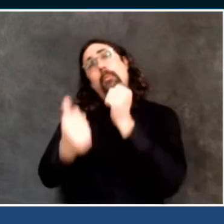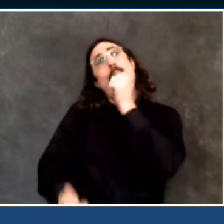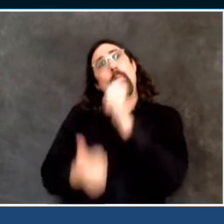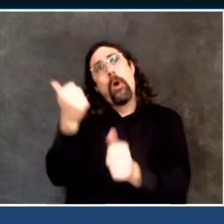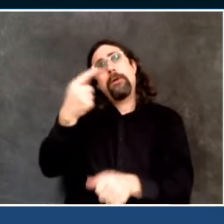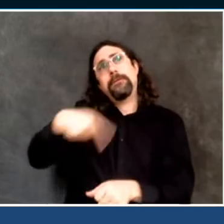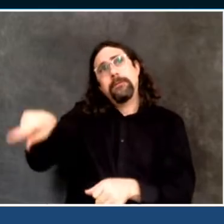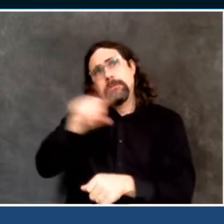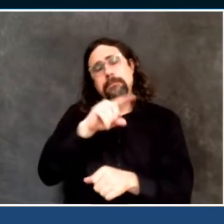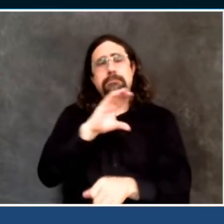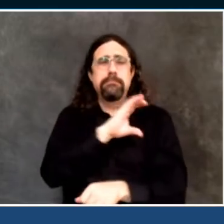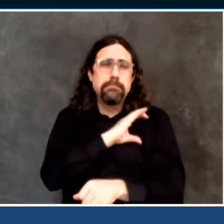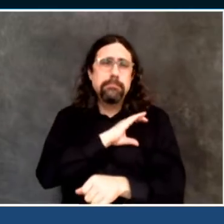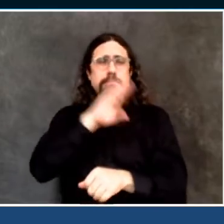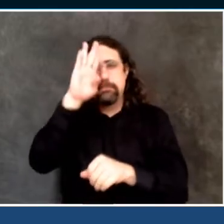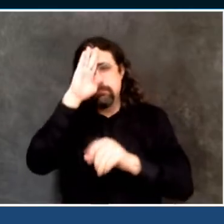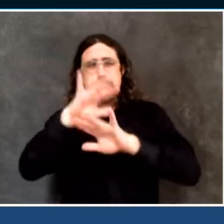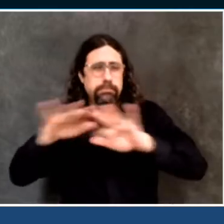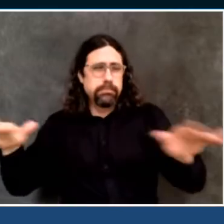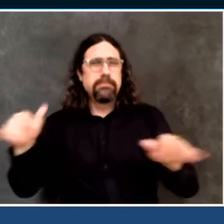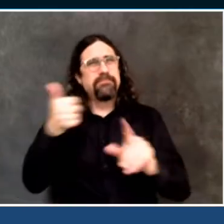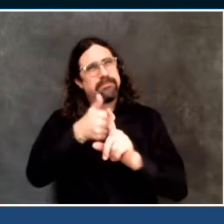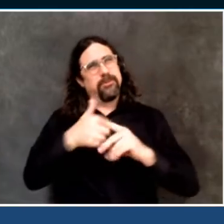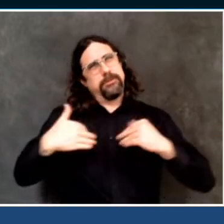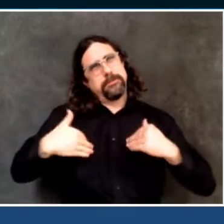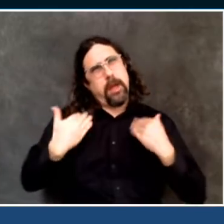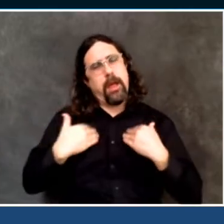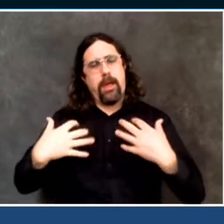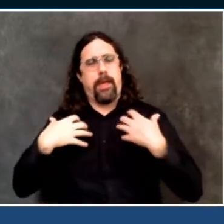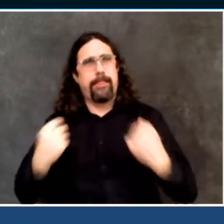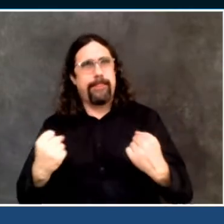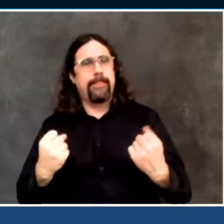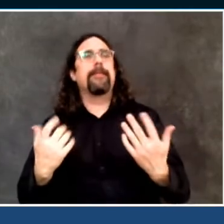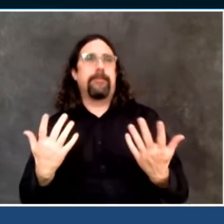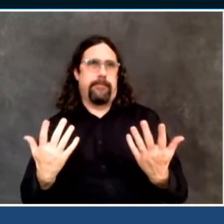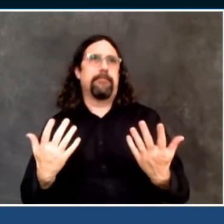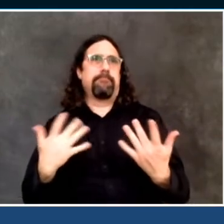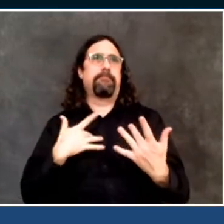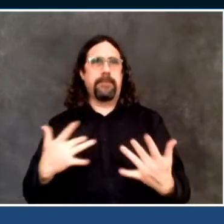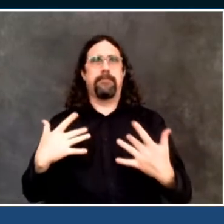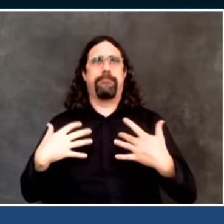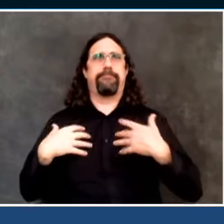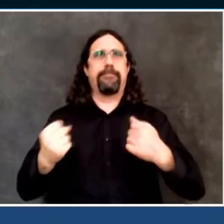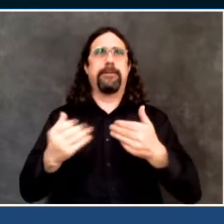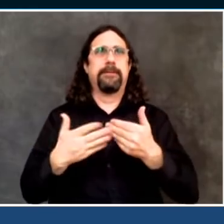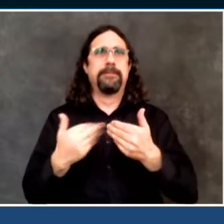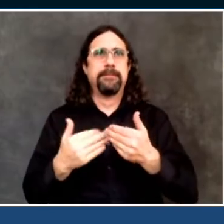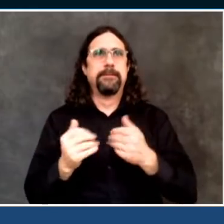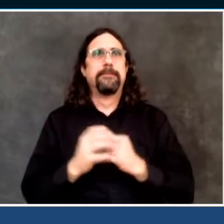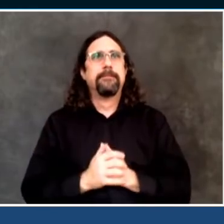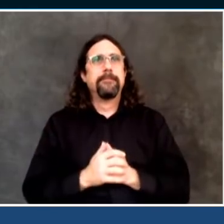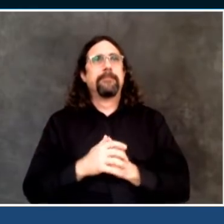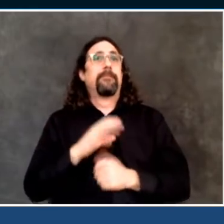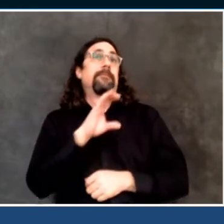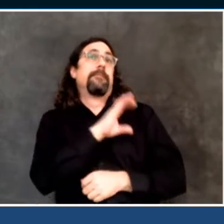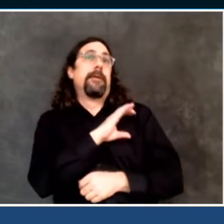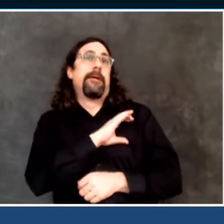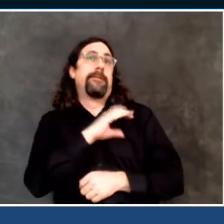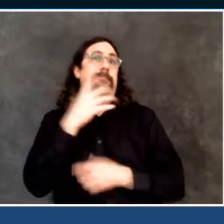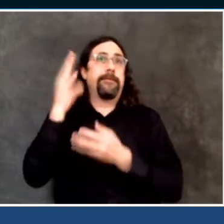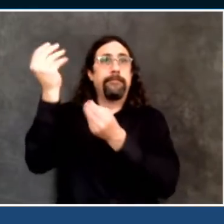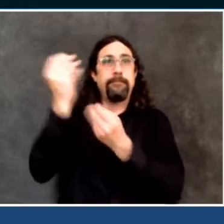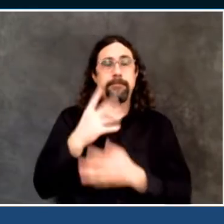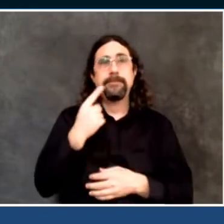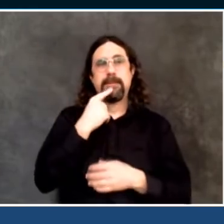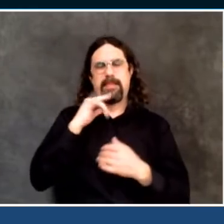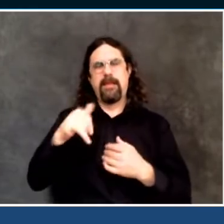have 276 officers who had tested positive who have now returned to duty. The FDNY reports